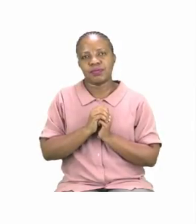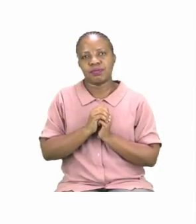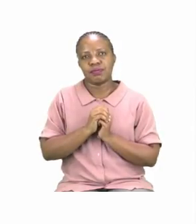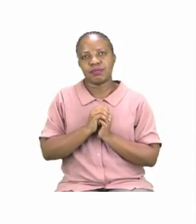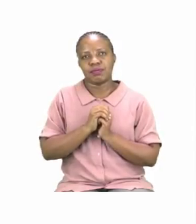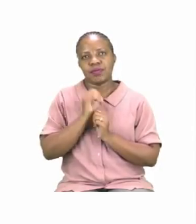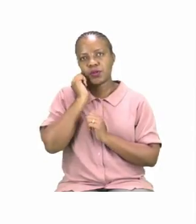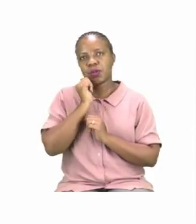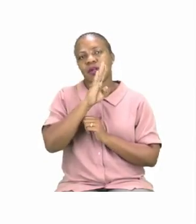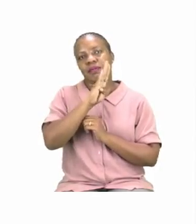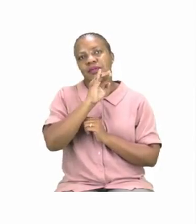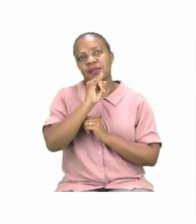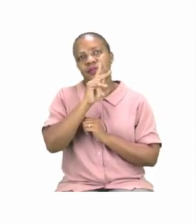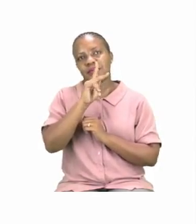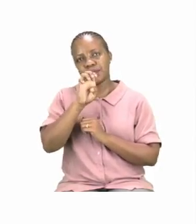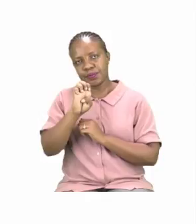Camp,